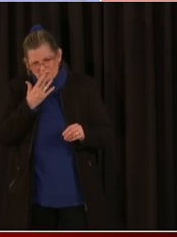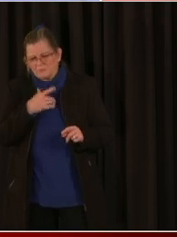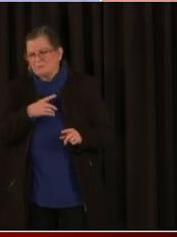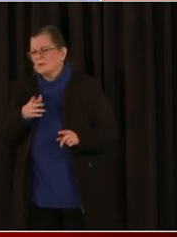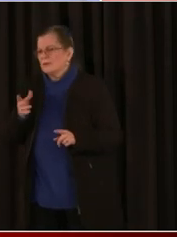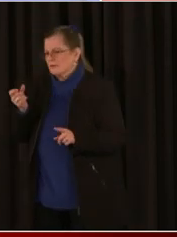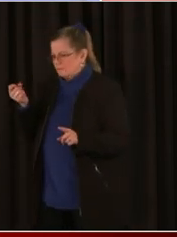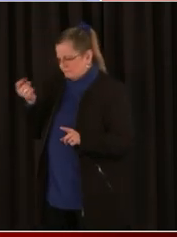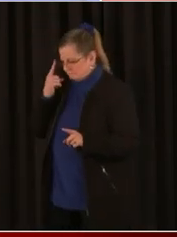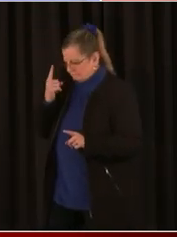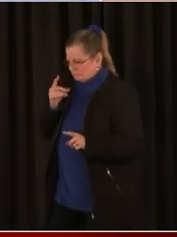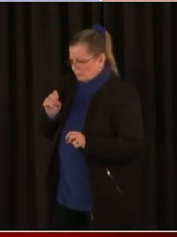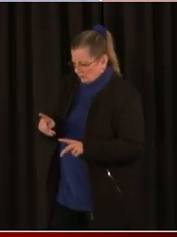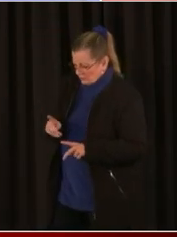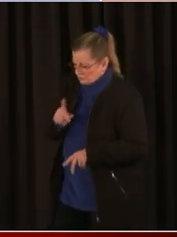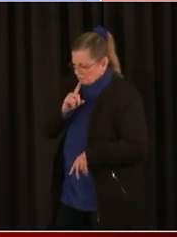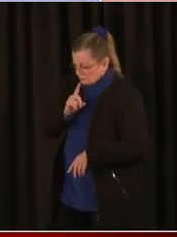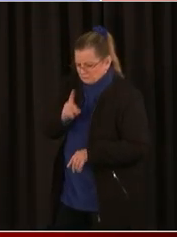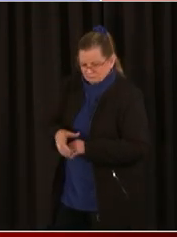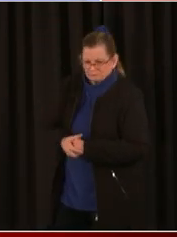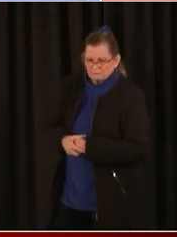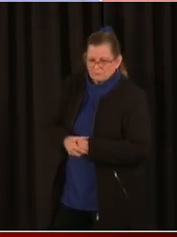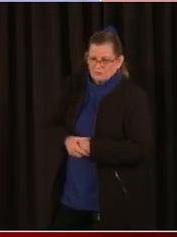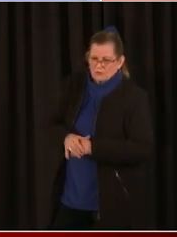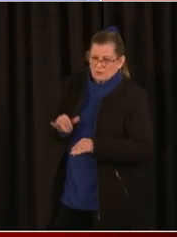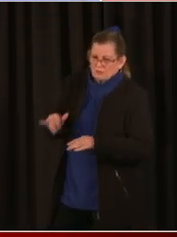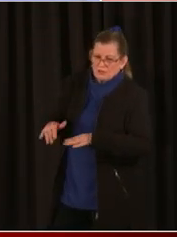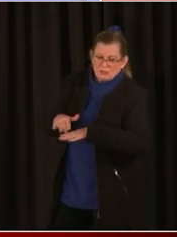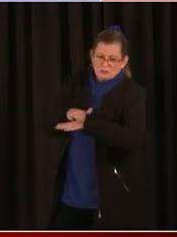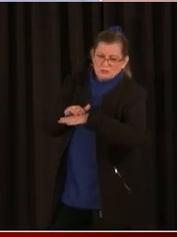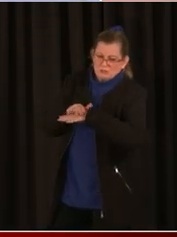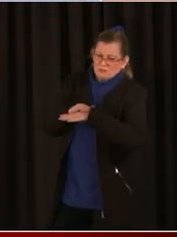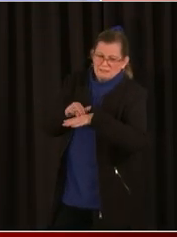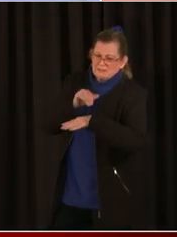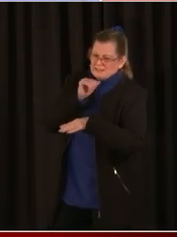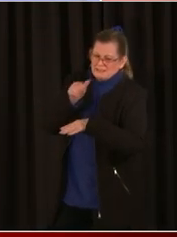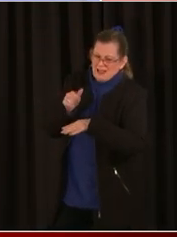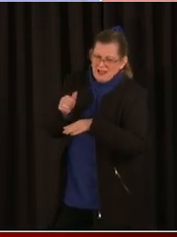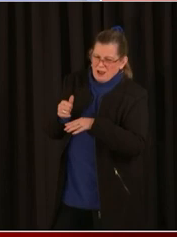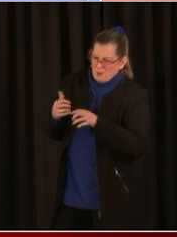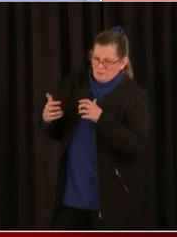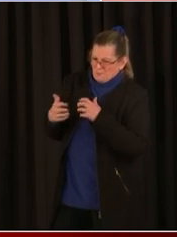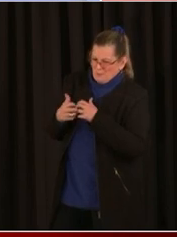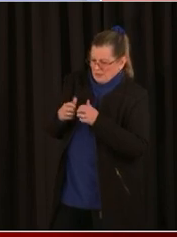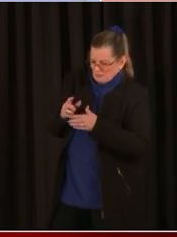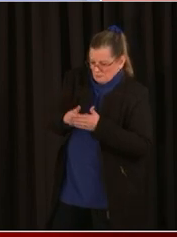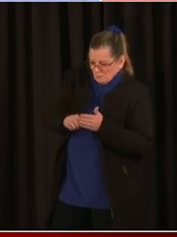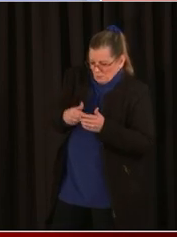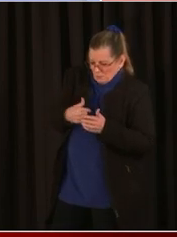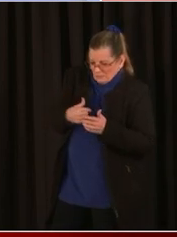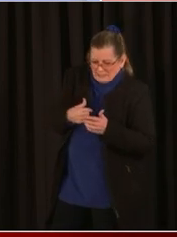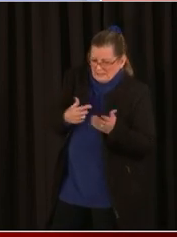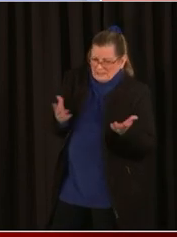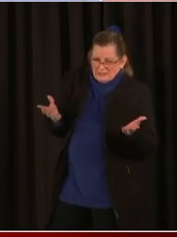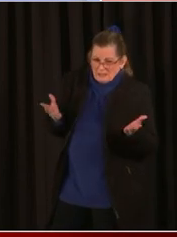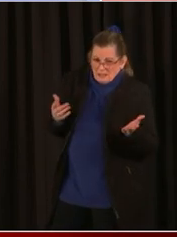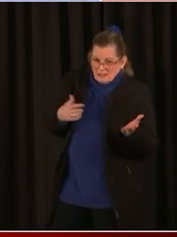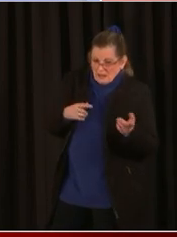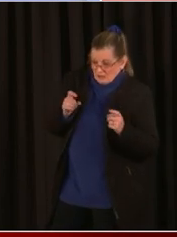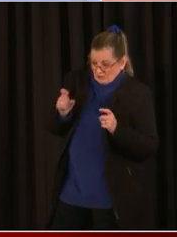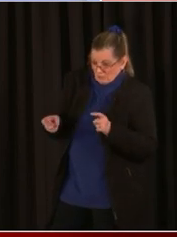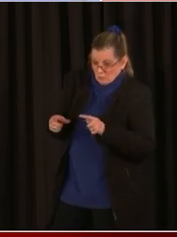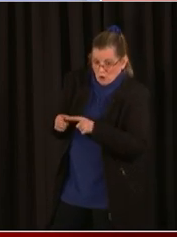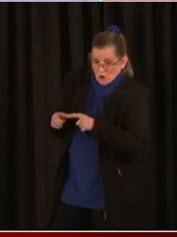Sure. That on its surface does not compute with me, because if you're given a